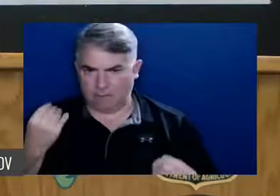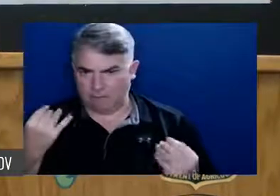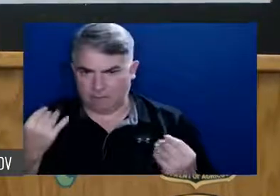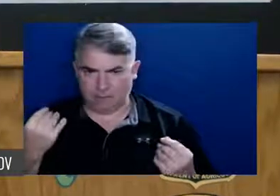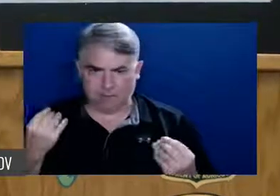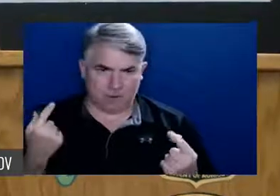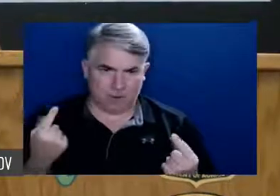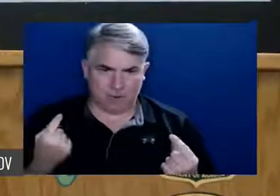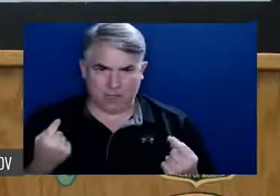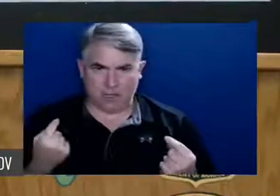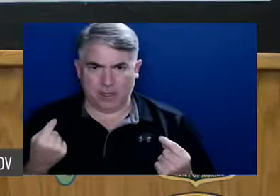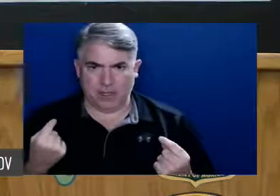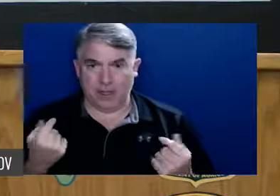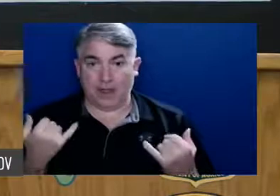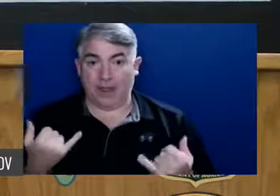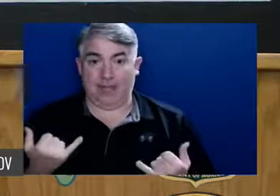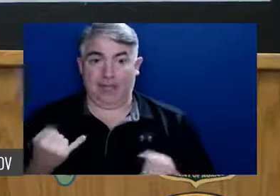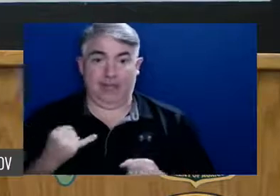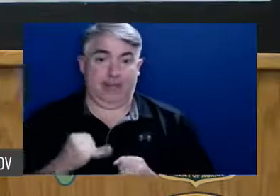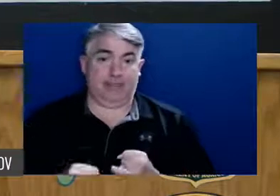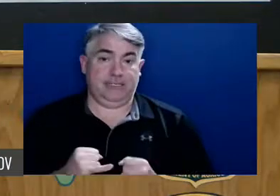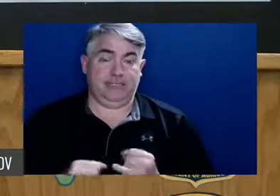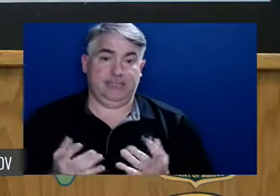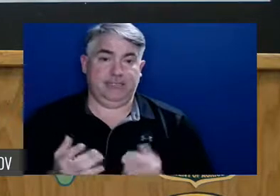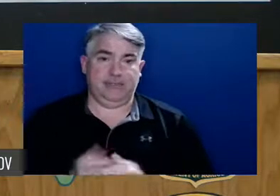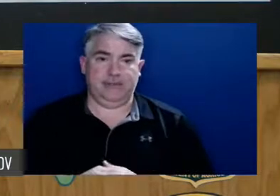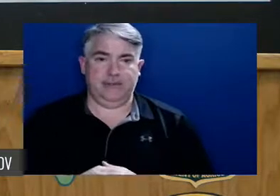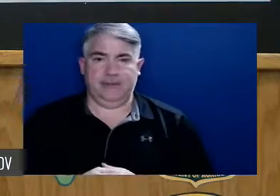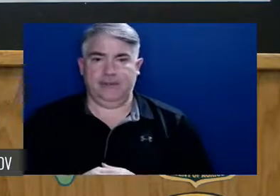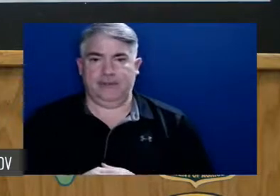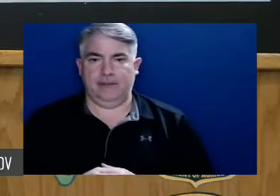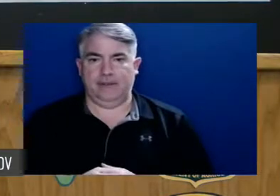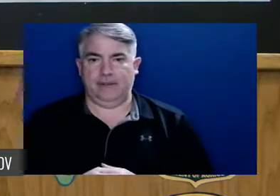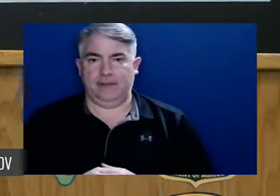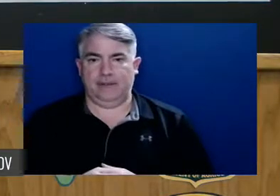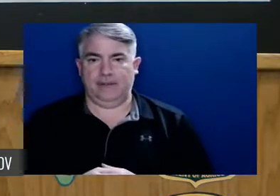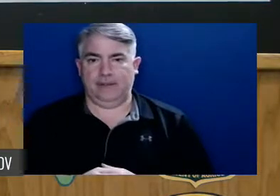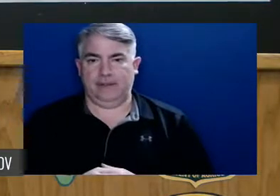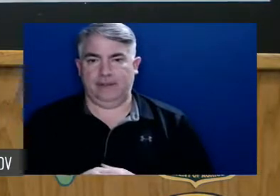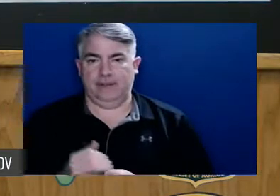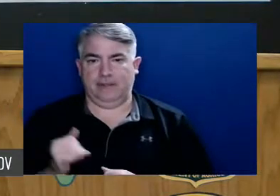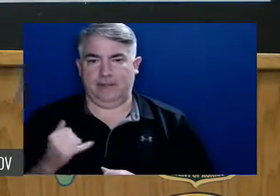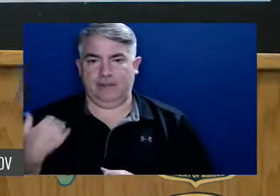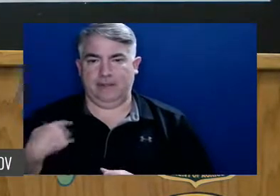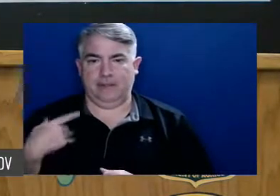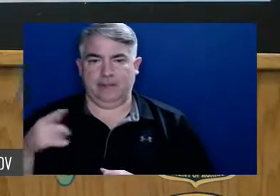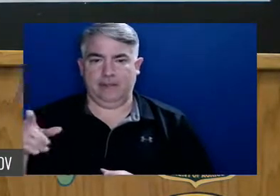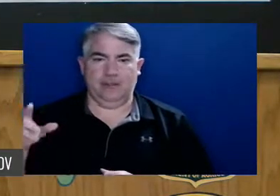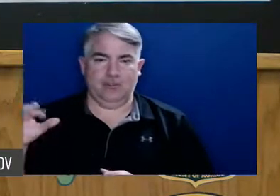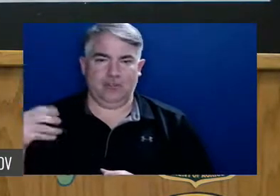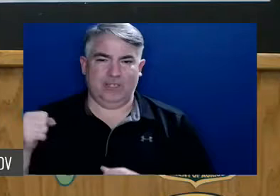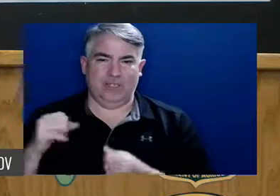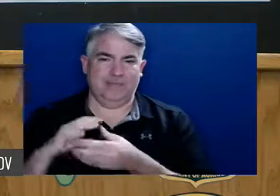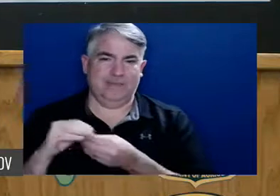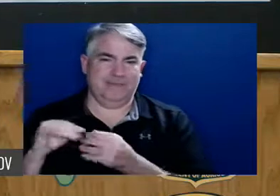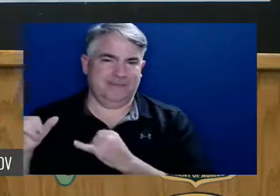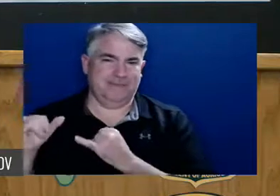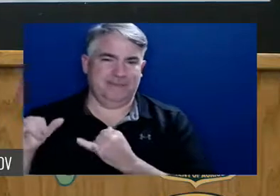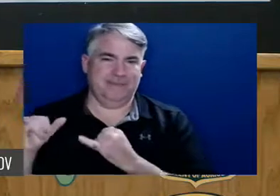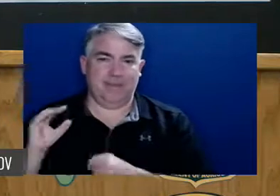is, as Chris Carlton mentioned, this is our last shift, or this is also our last public meeting with you all. We will